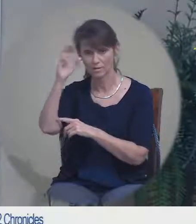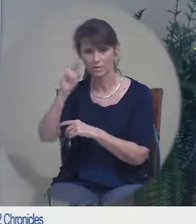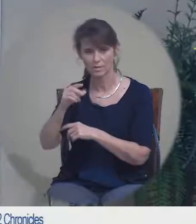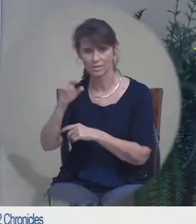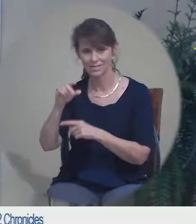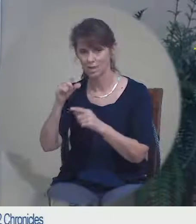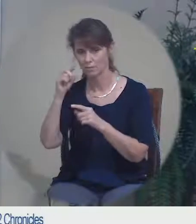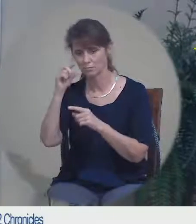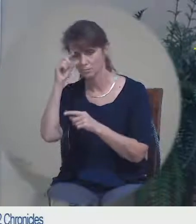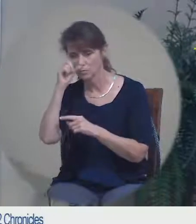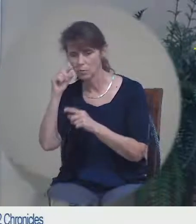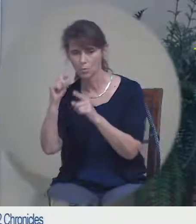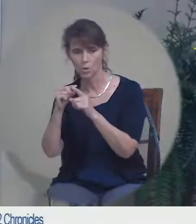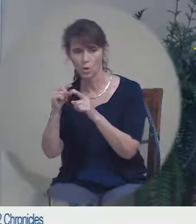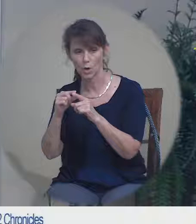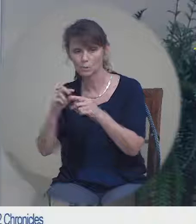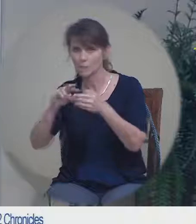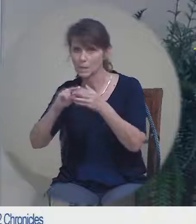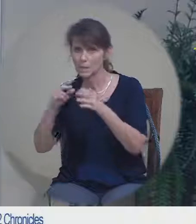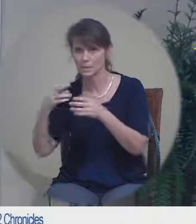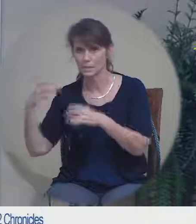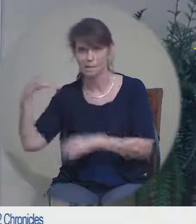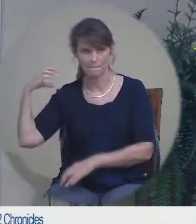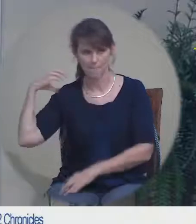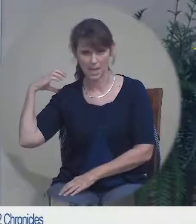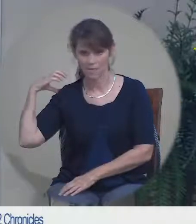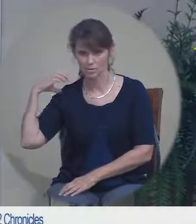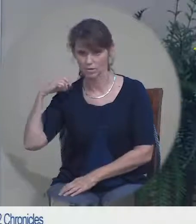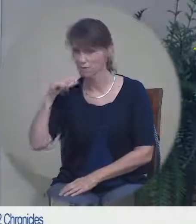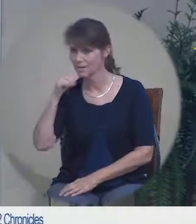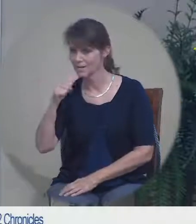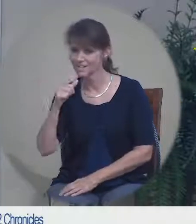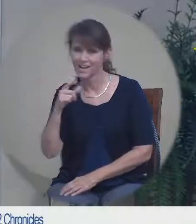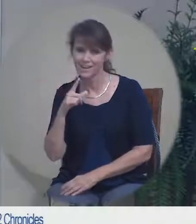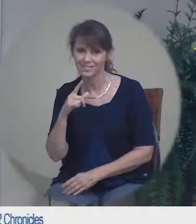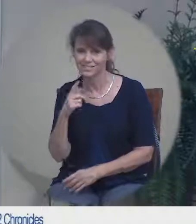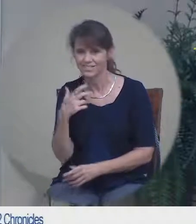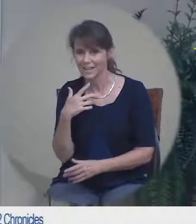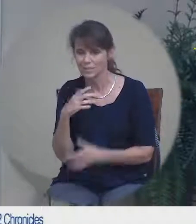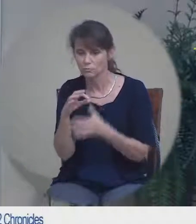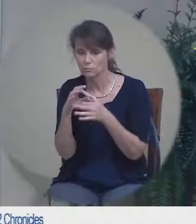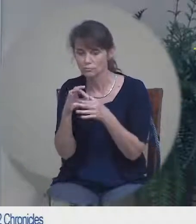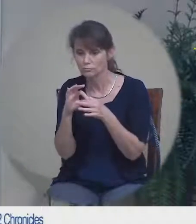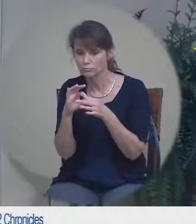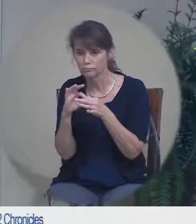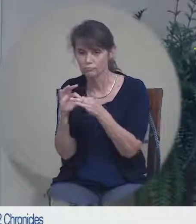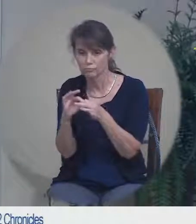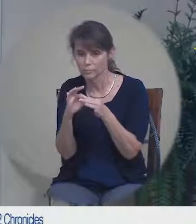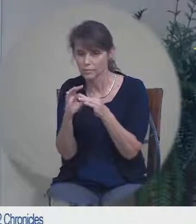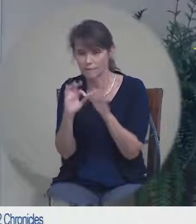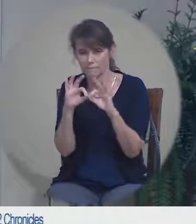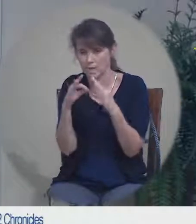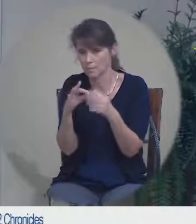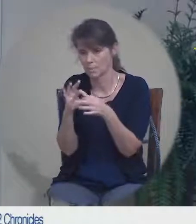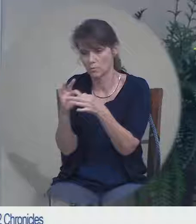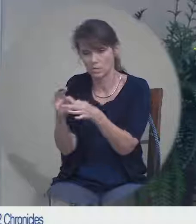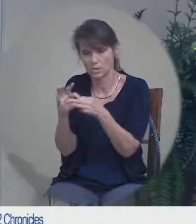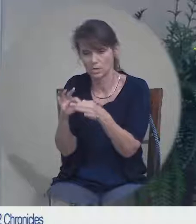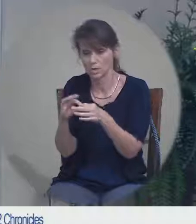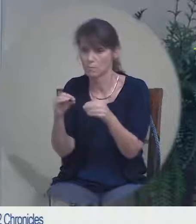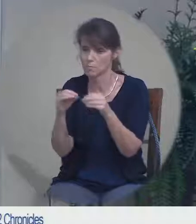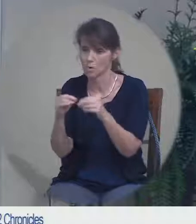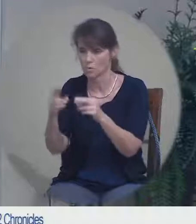more to do with master than like a paternal relationship or endearing relationship. So it may have had more to do